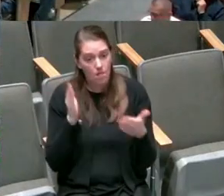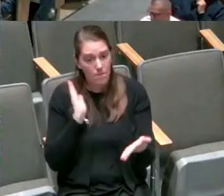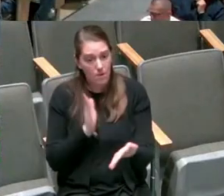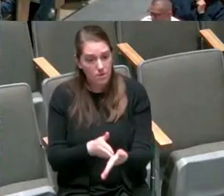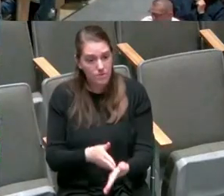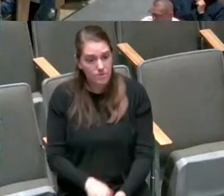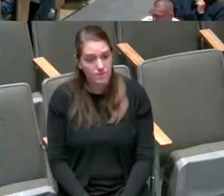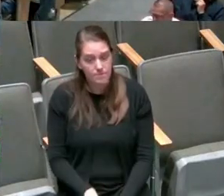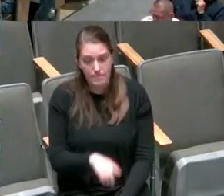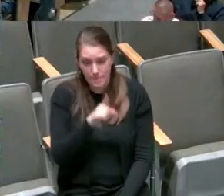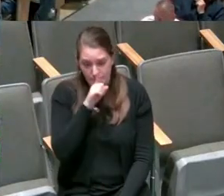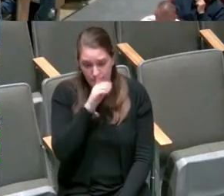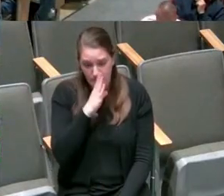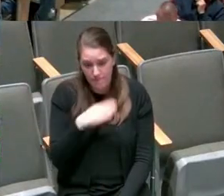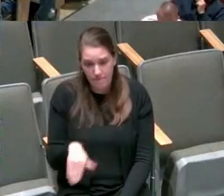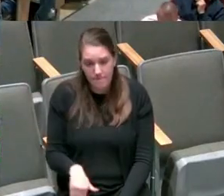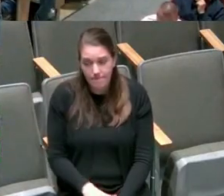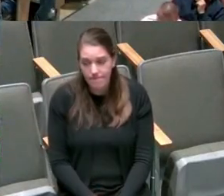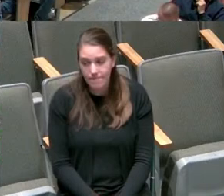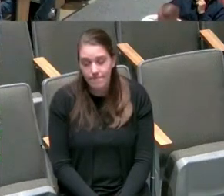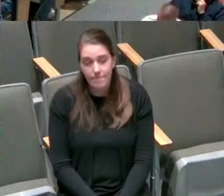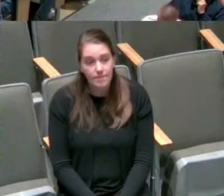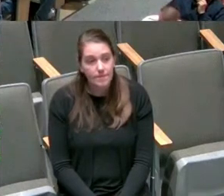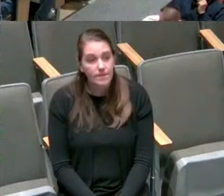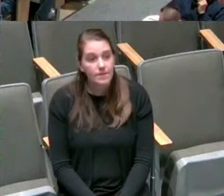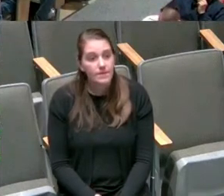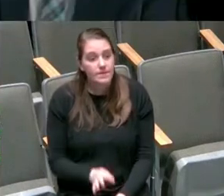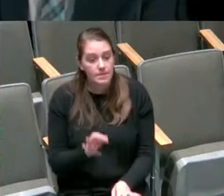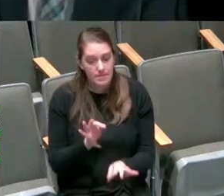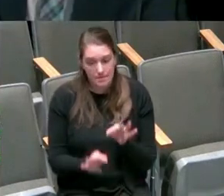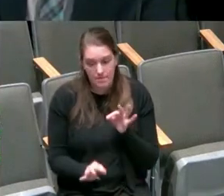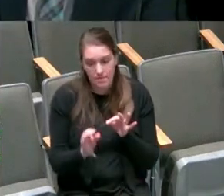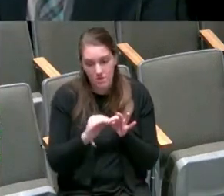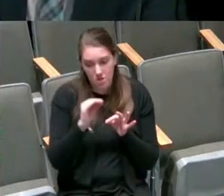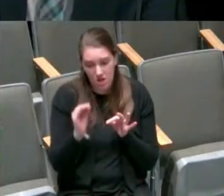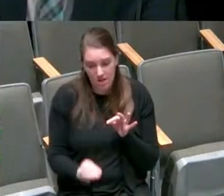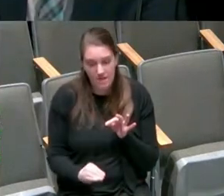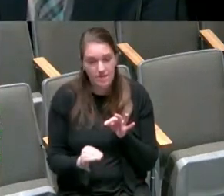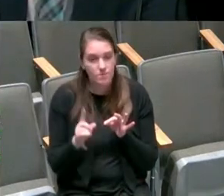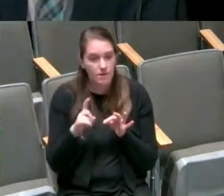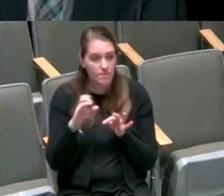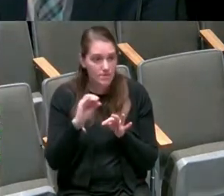opposed okay simple majority unanimous